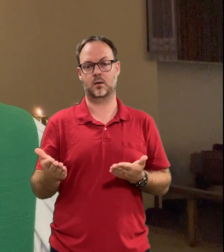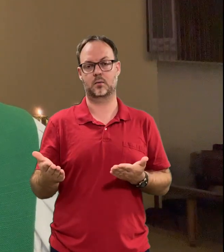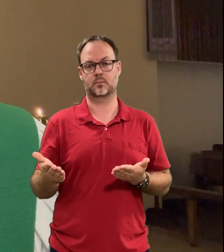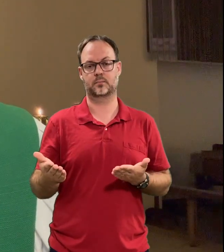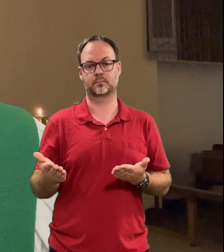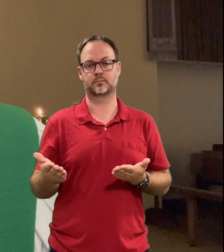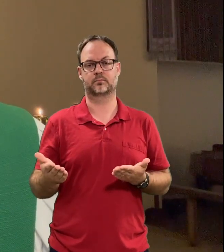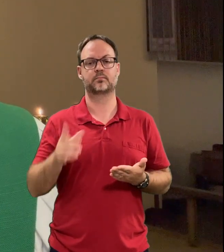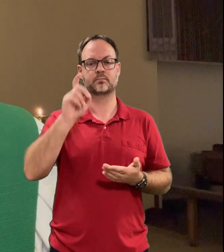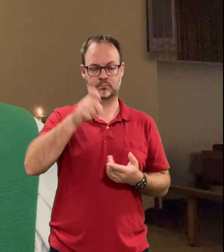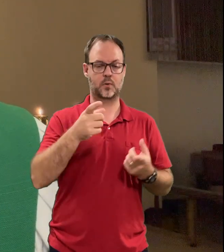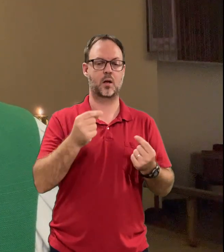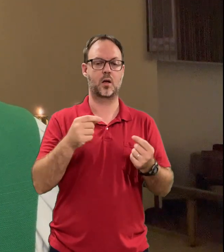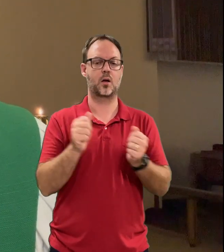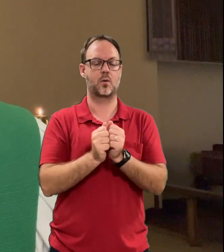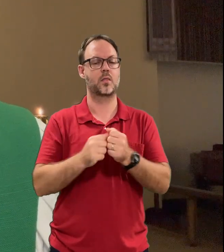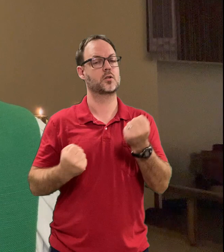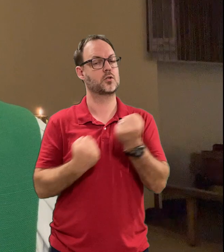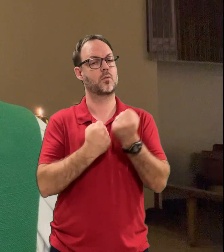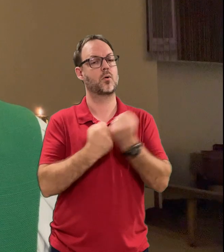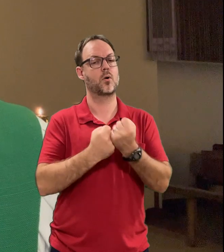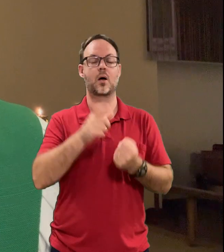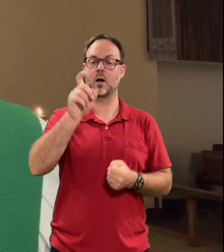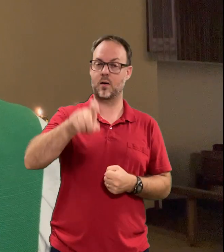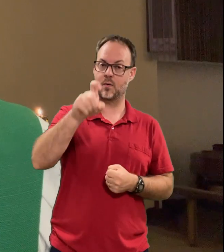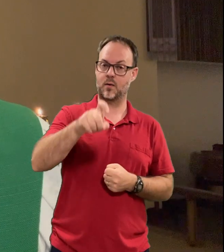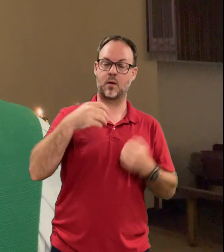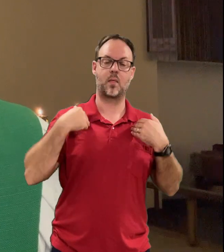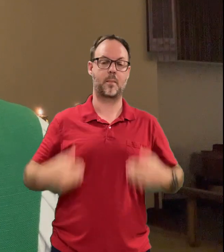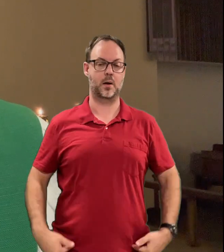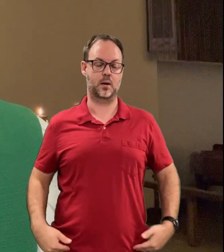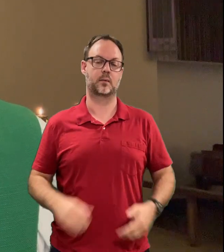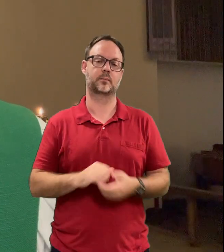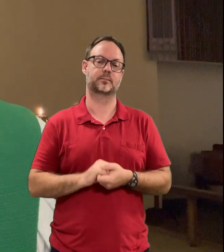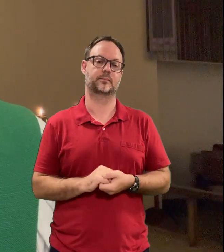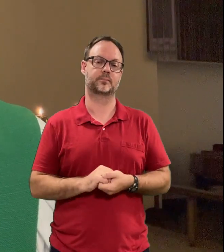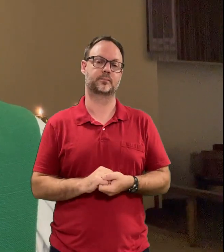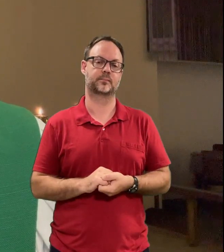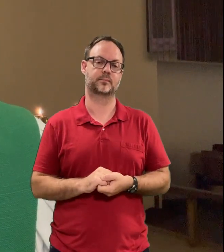everything that has to do with the support and needs of the body,